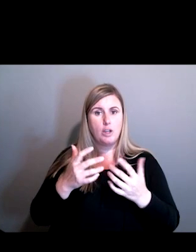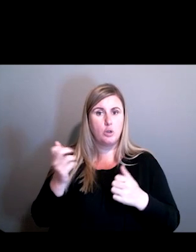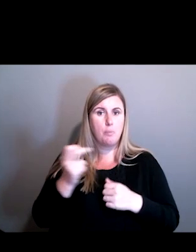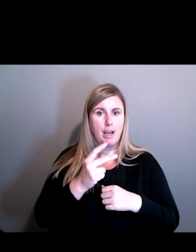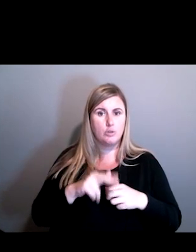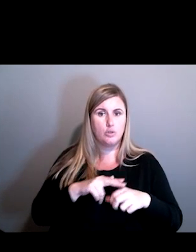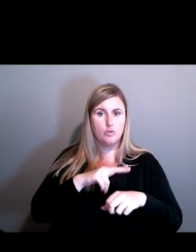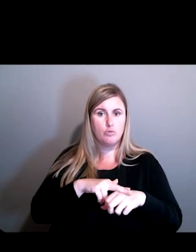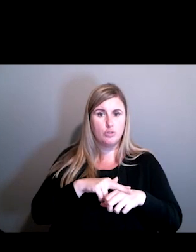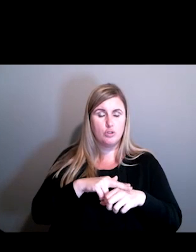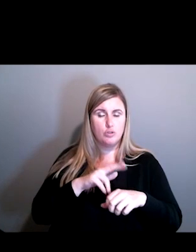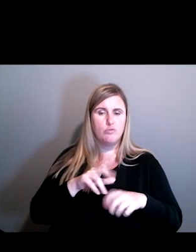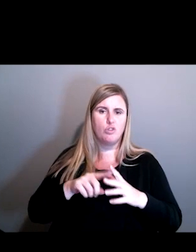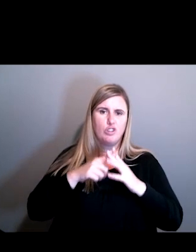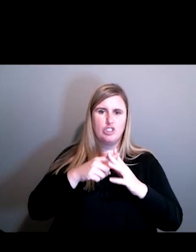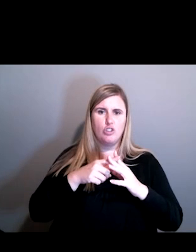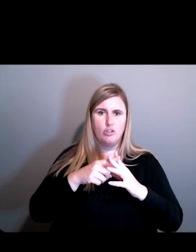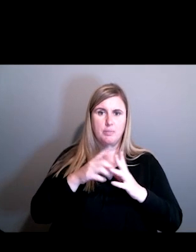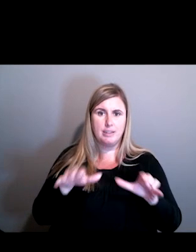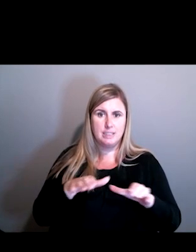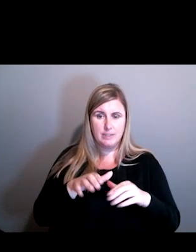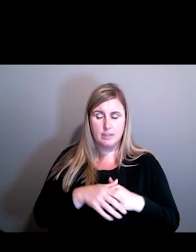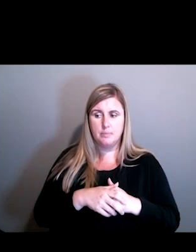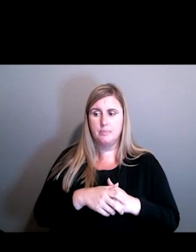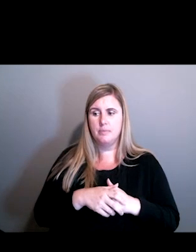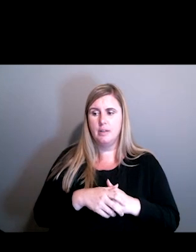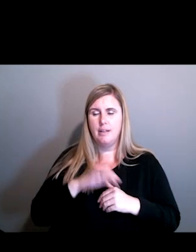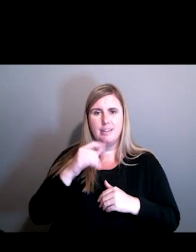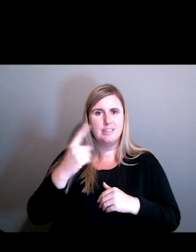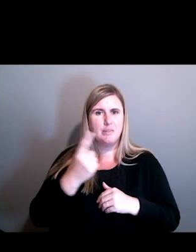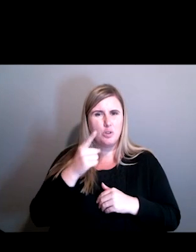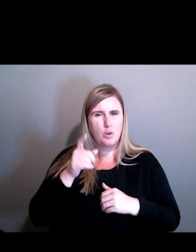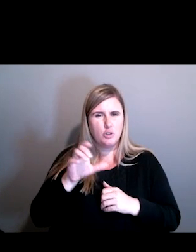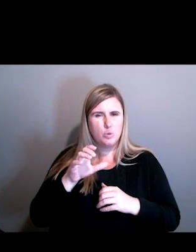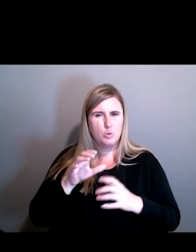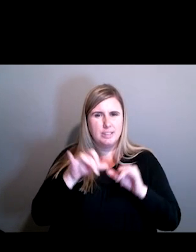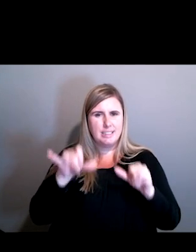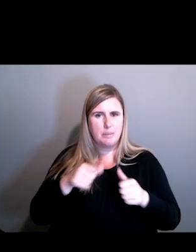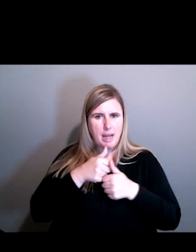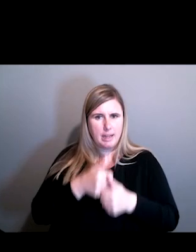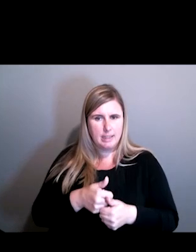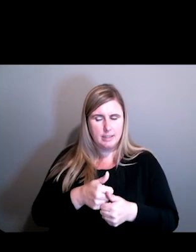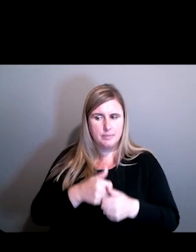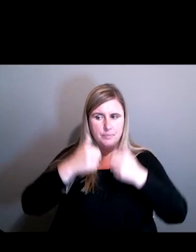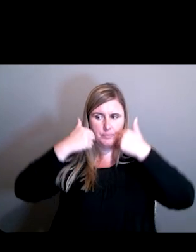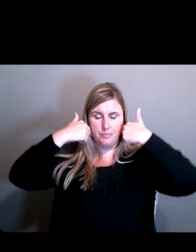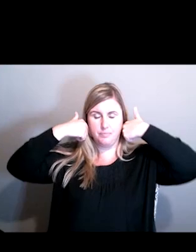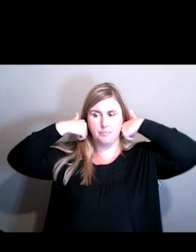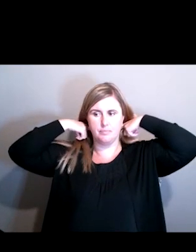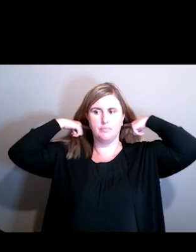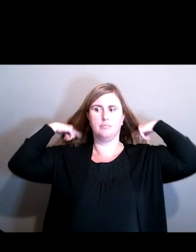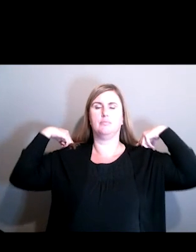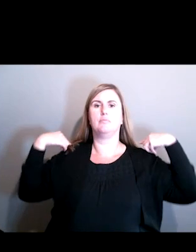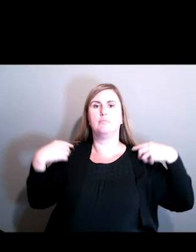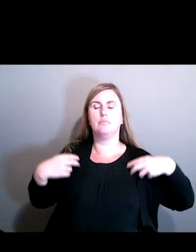original activity. So again, this is something that you do systematically increase the time